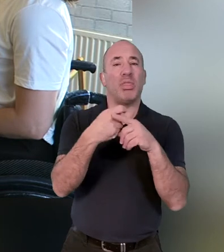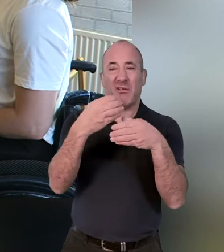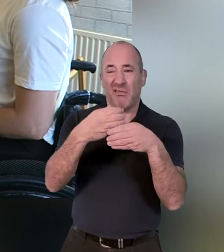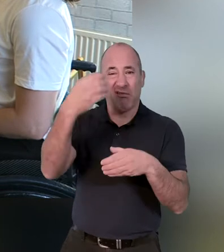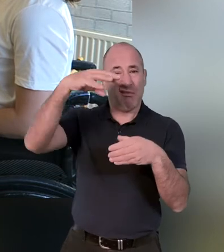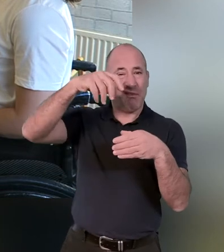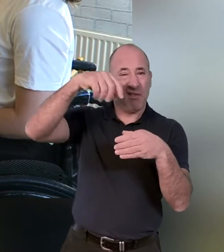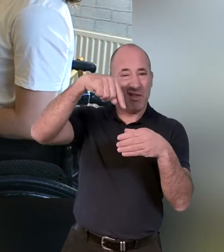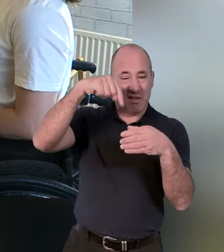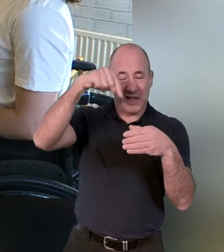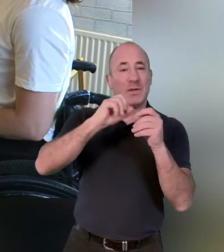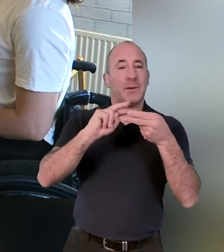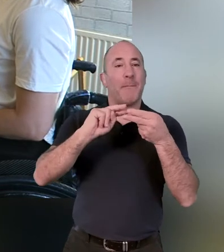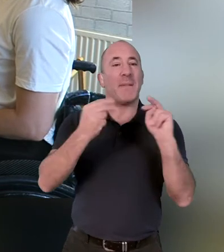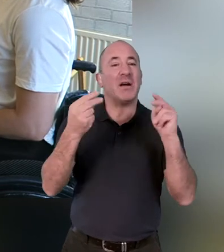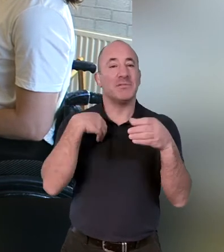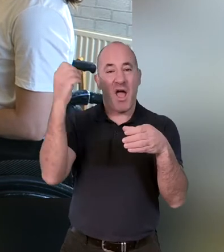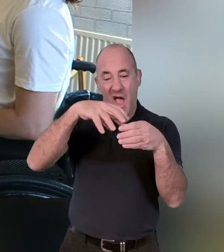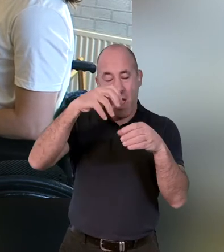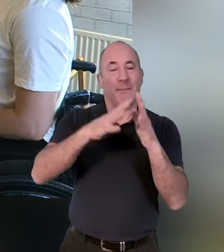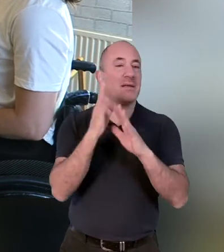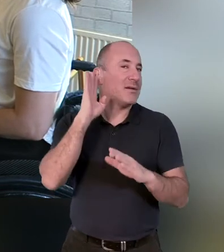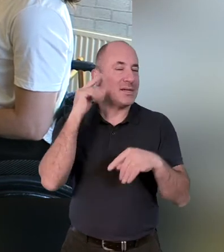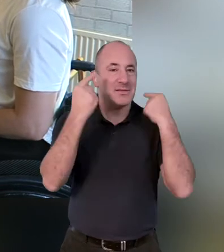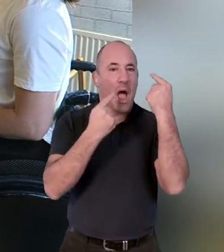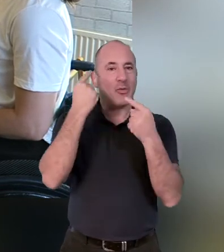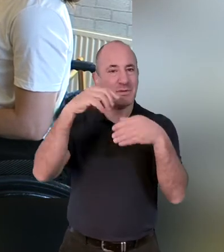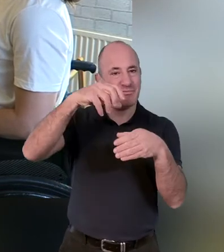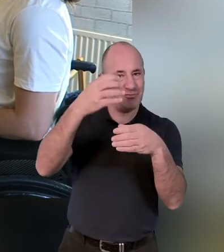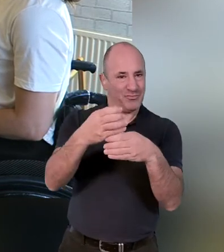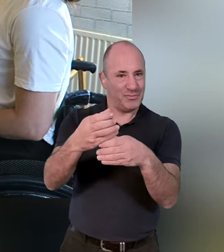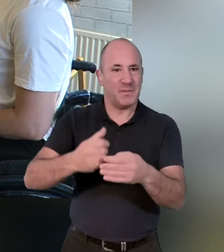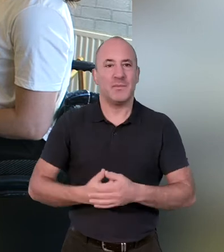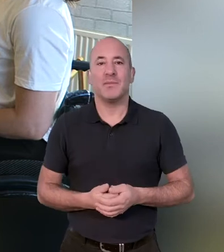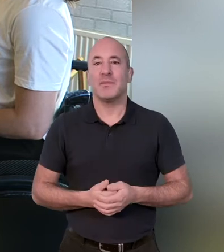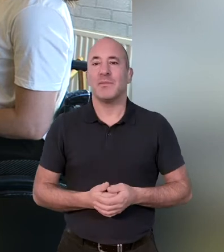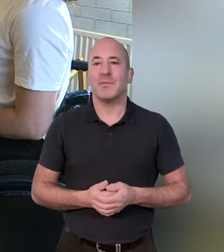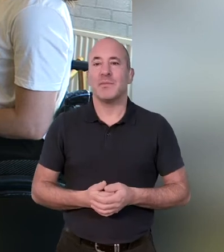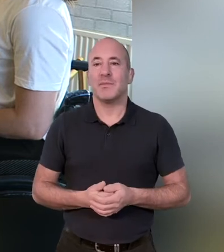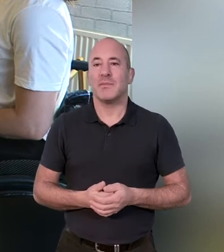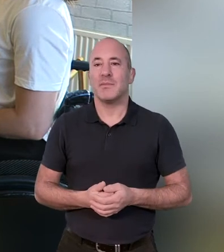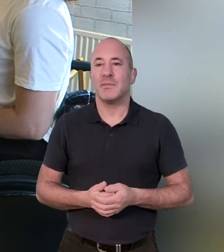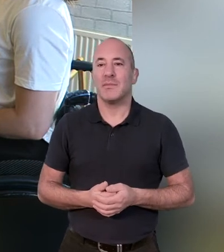a container from the kitchen that's got pasta in to make that audible,